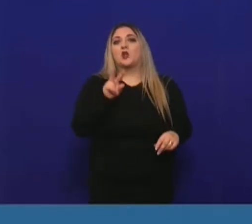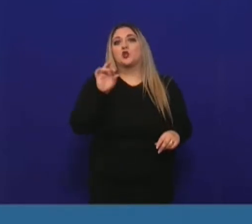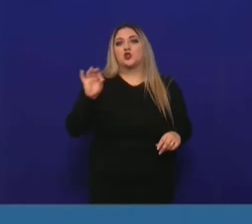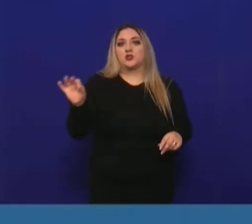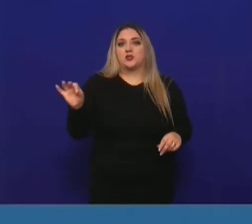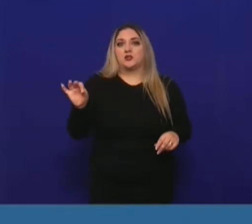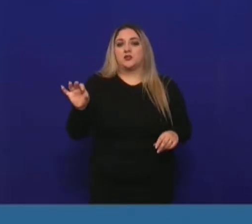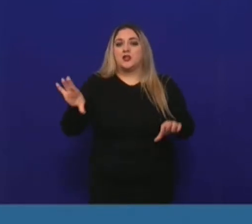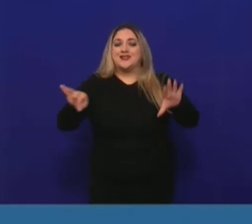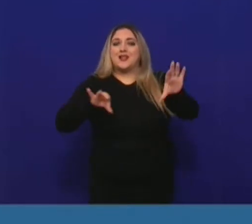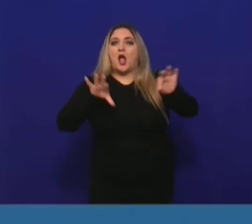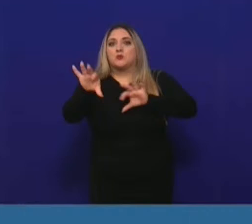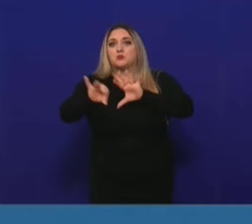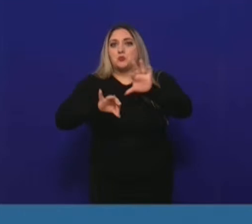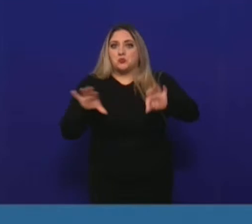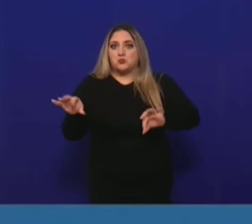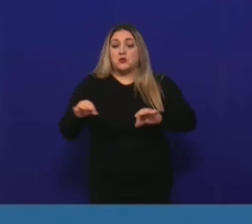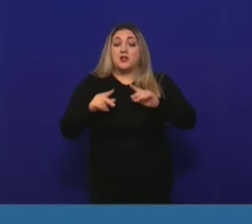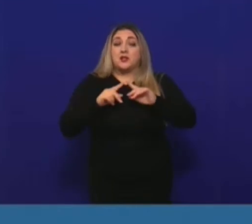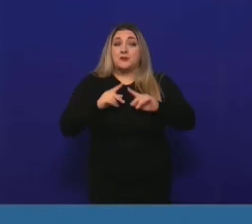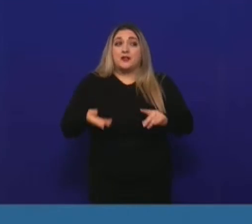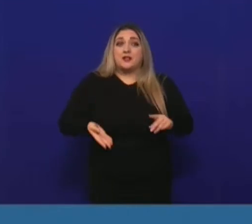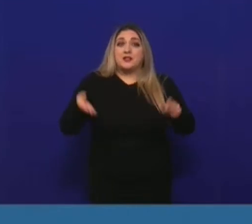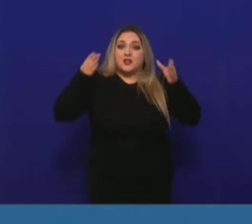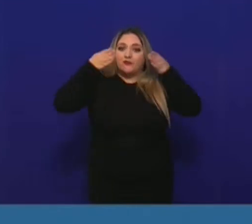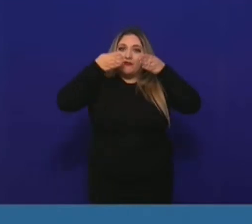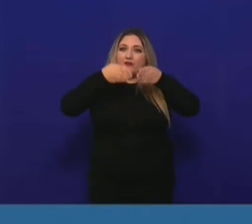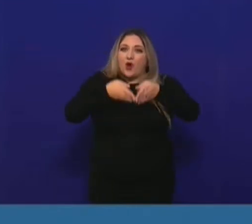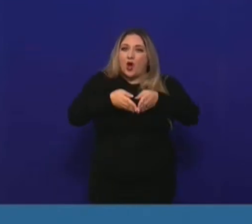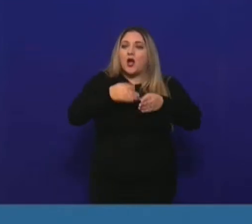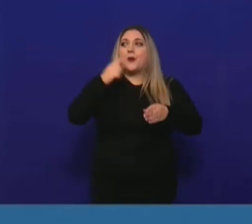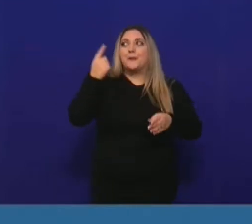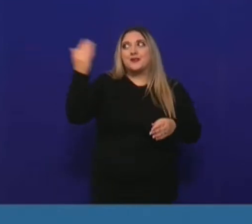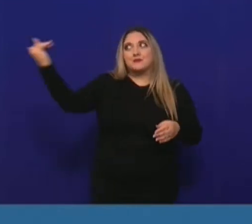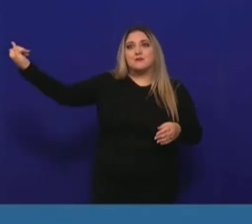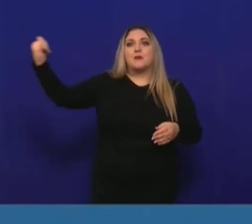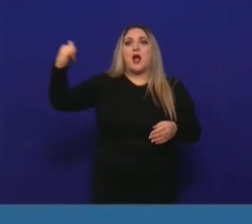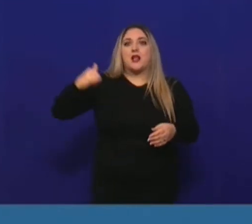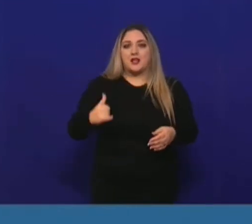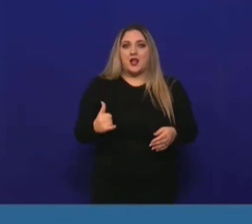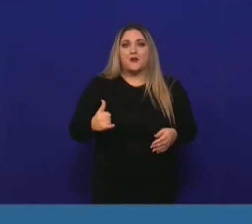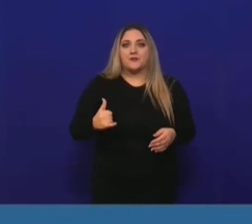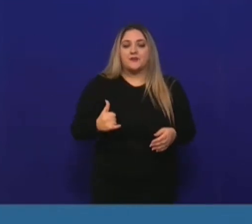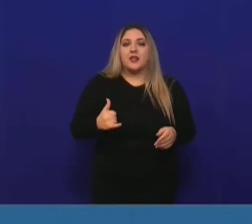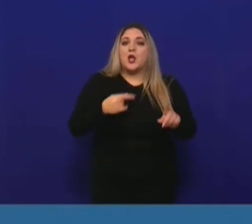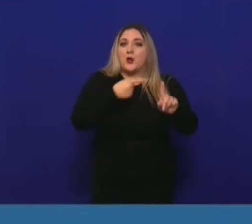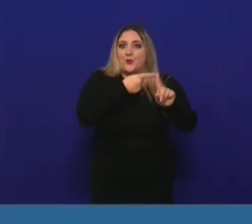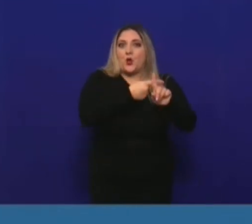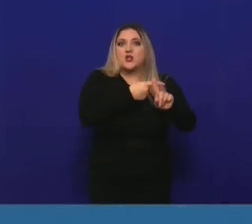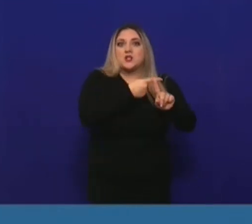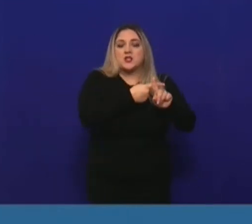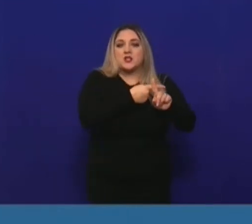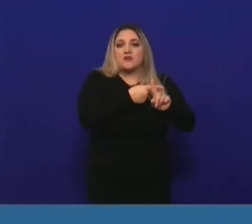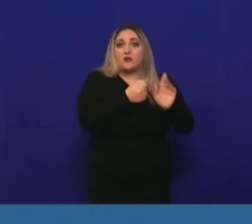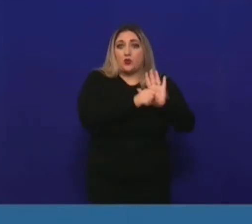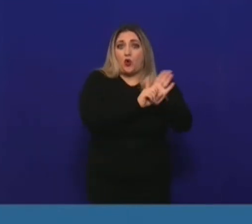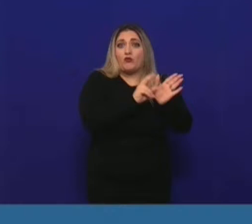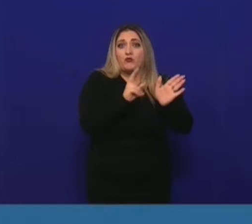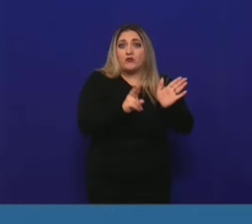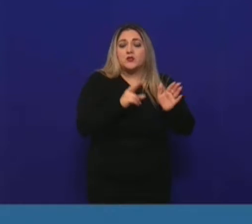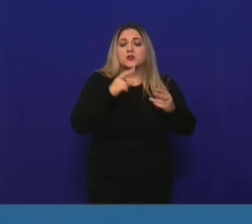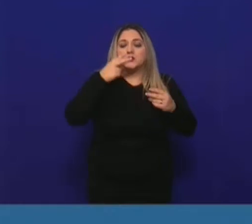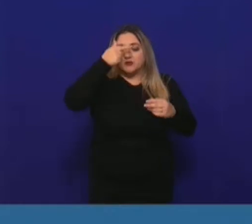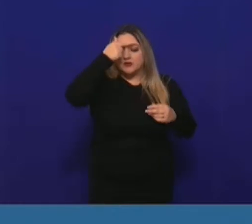imma nisfukaw iktar fuq dawk il-każijiet li ġejjin minn barra. Li dawk li huma pożittivi nittestjawhom genetic